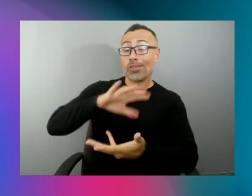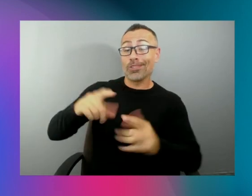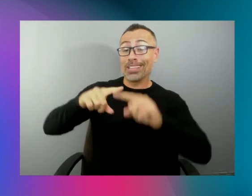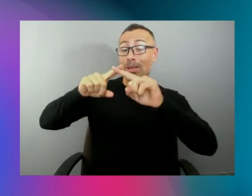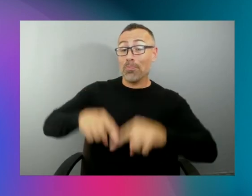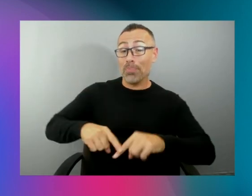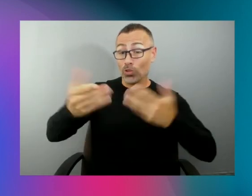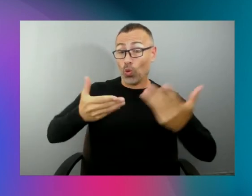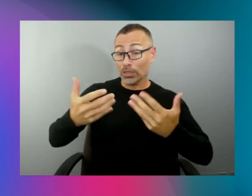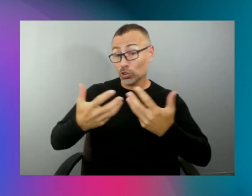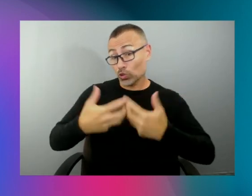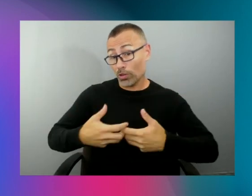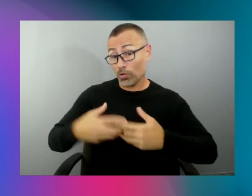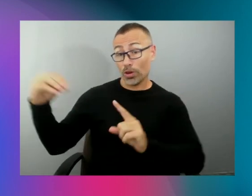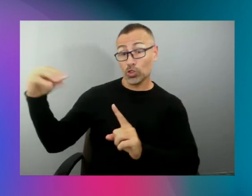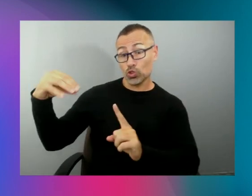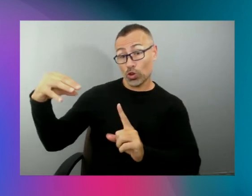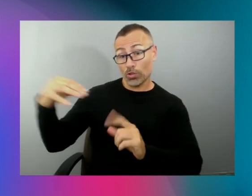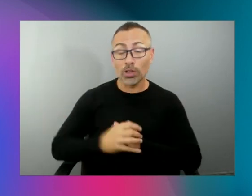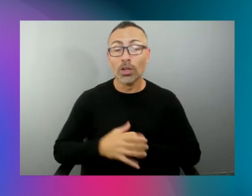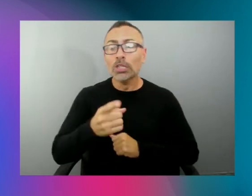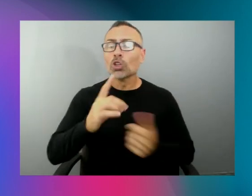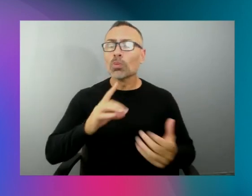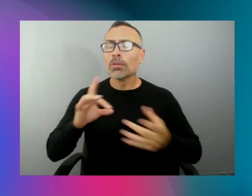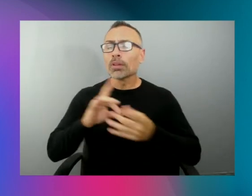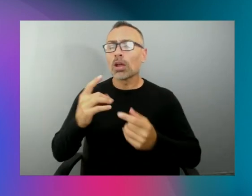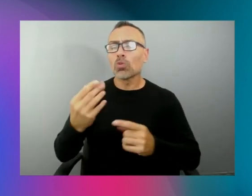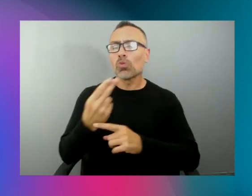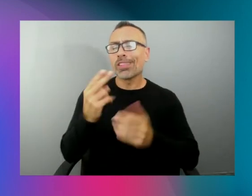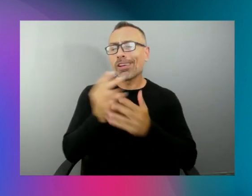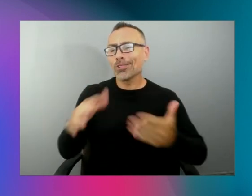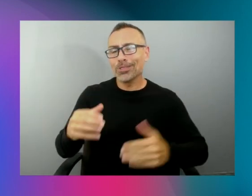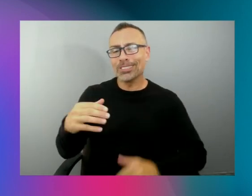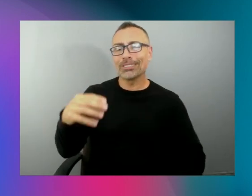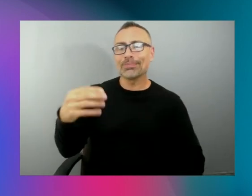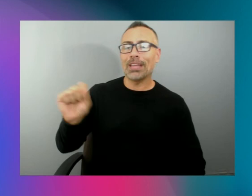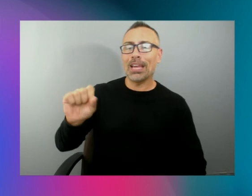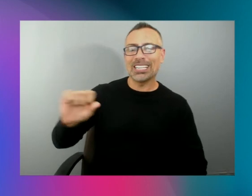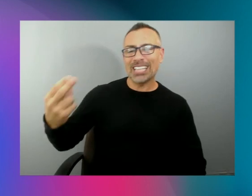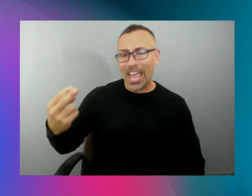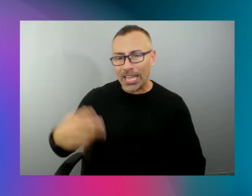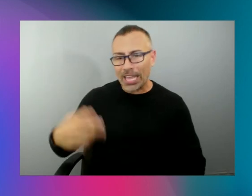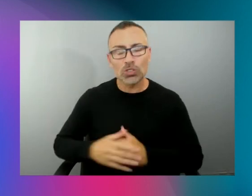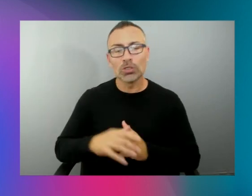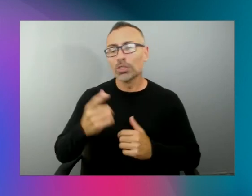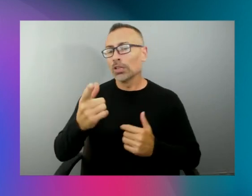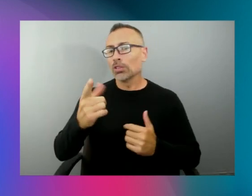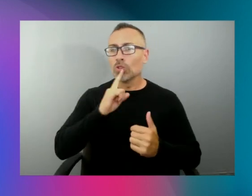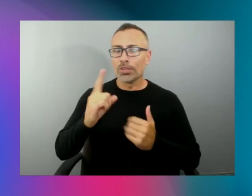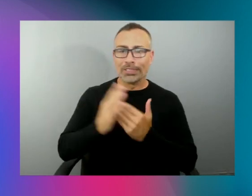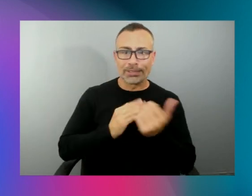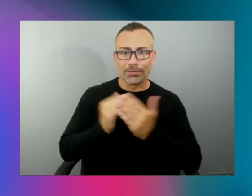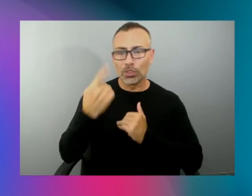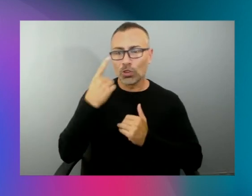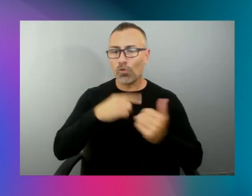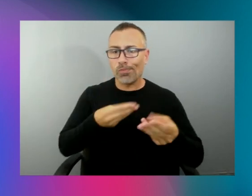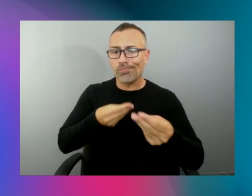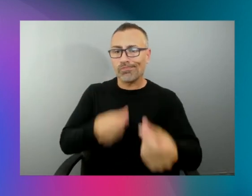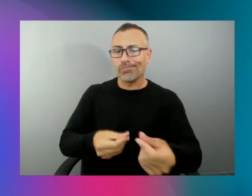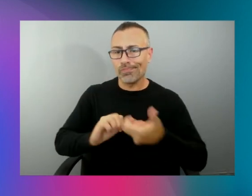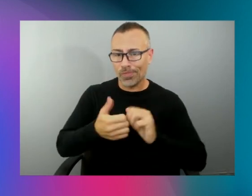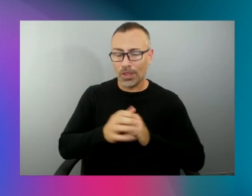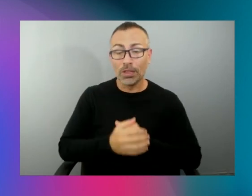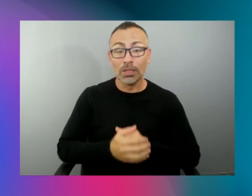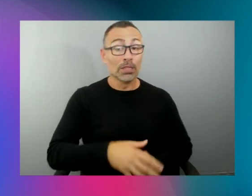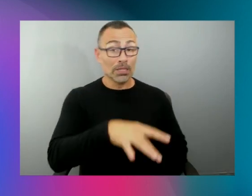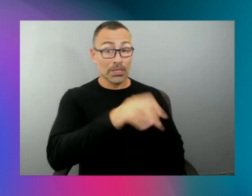without having to SSH, using the SSM agent, and all those things are very convenient for remediating those issues as well. Yes, we have a run command. You don't need